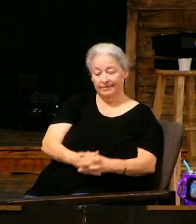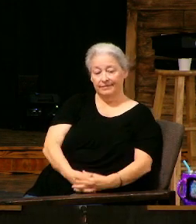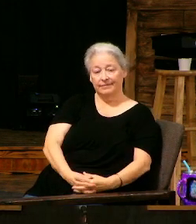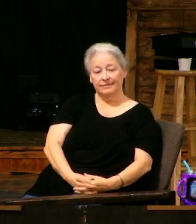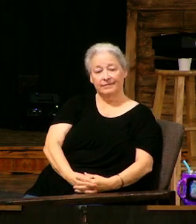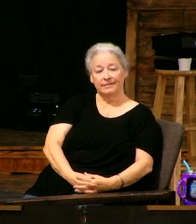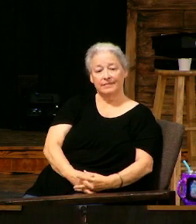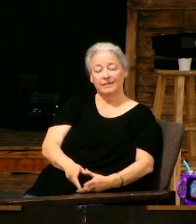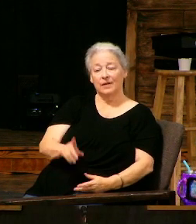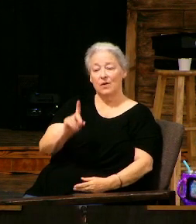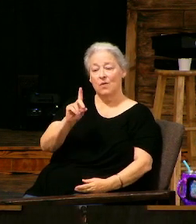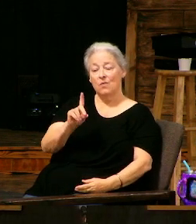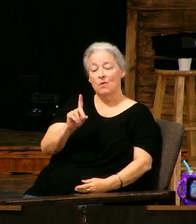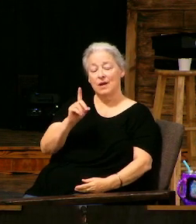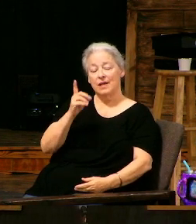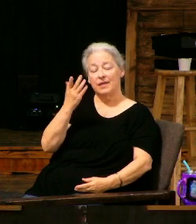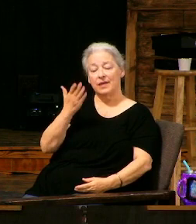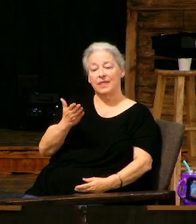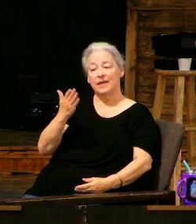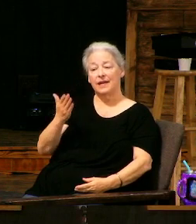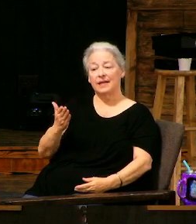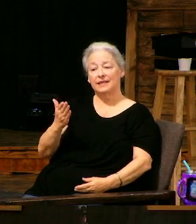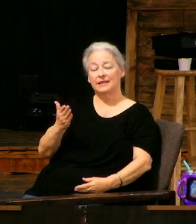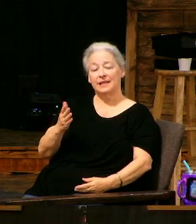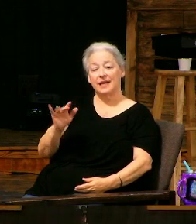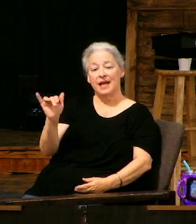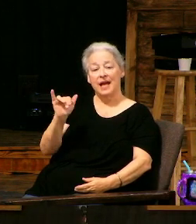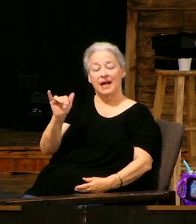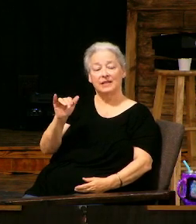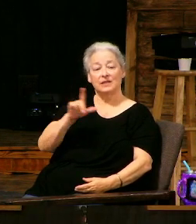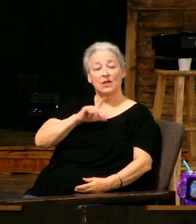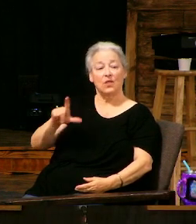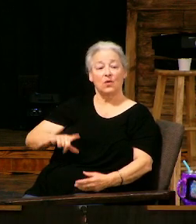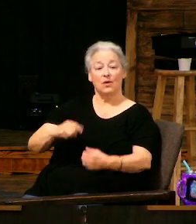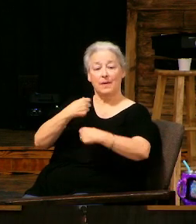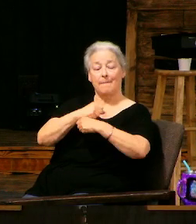one of the things, as the Lord sanctifies us,